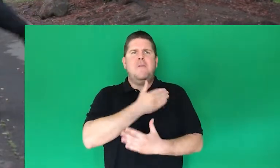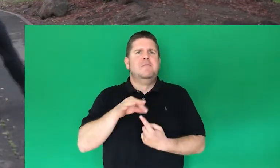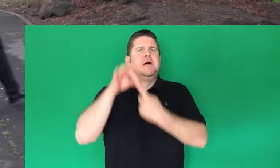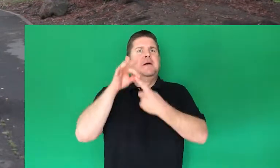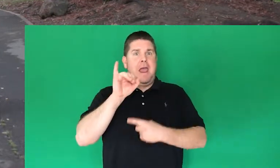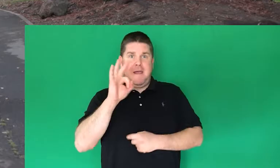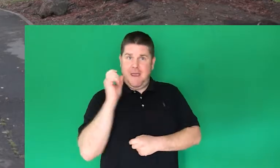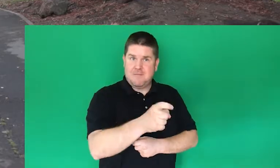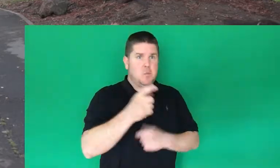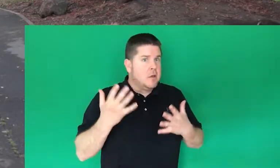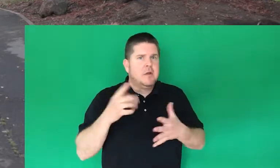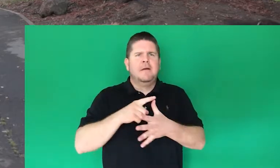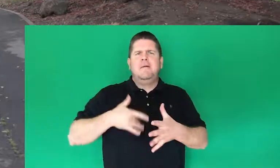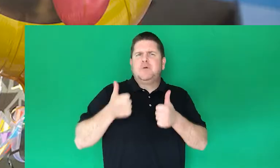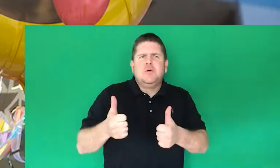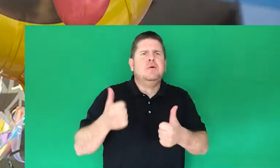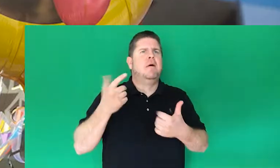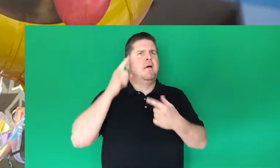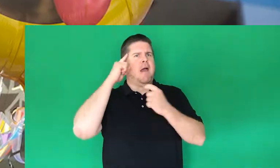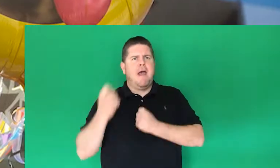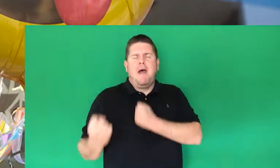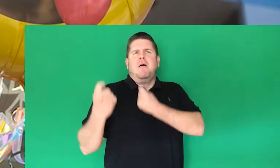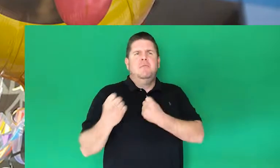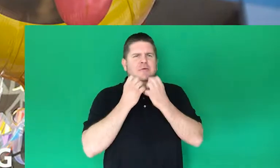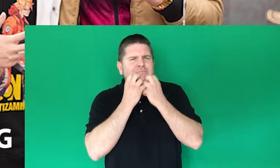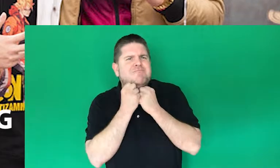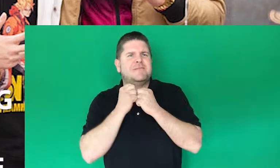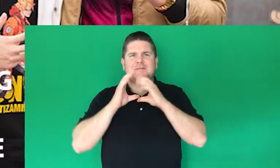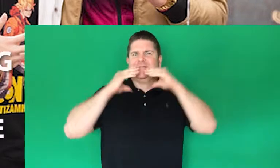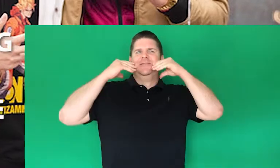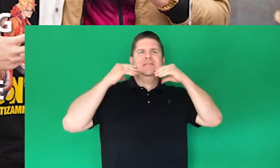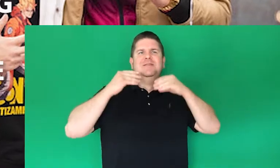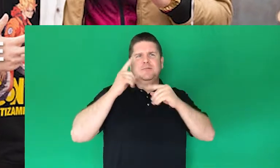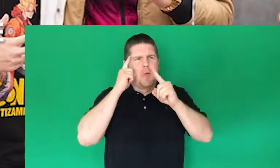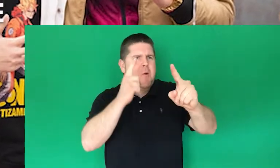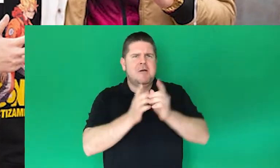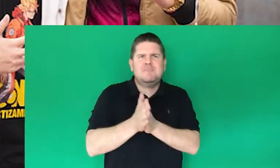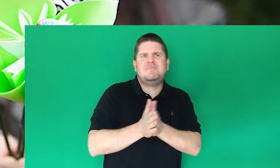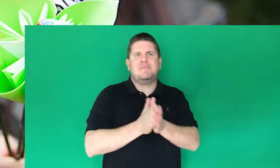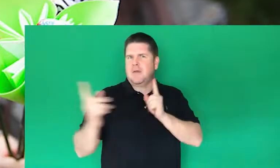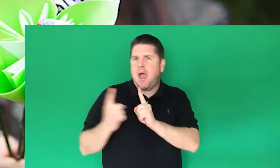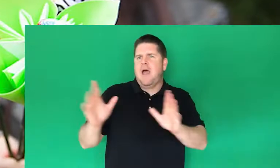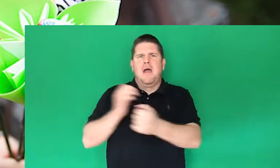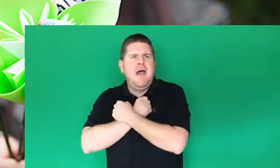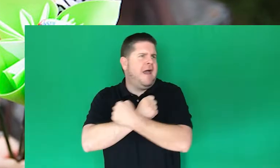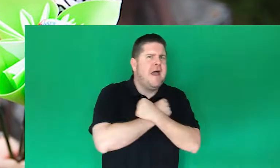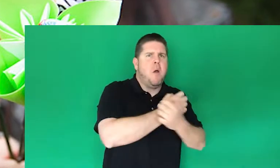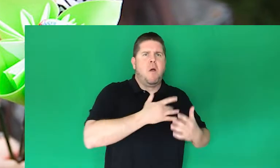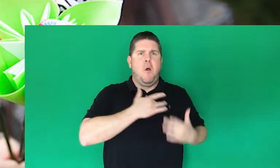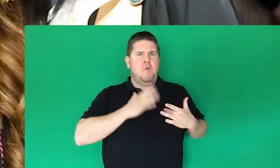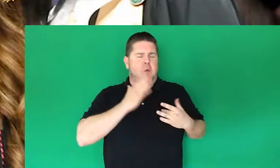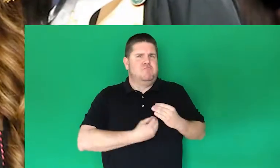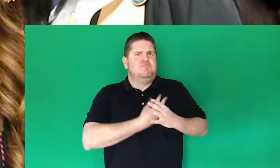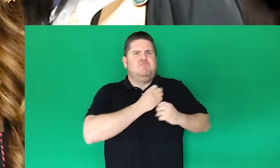enjoy our On the Rise special. Side effects of giving to scholarships may include feeling great, increased caring and empathy, uncontrollable smiling, fulfillment of